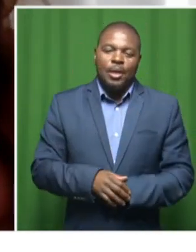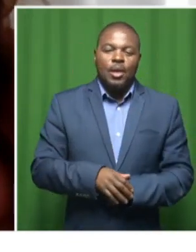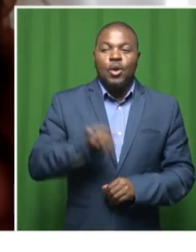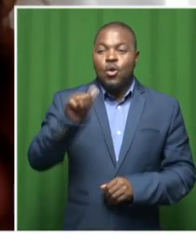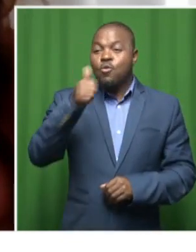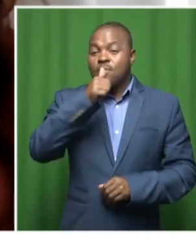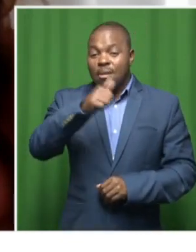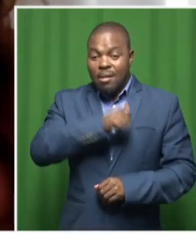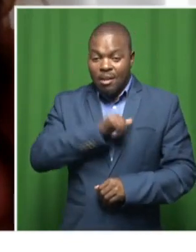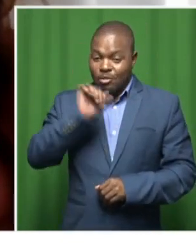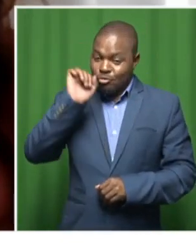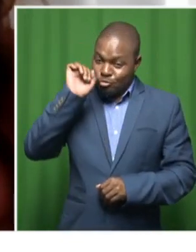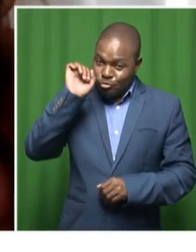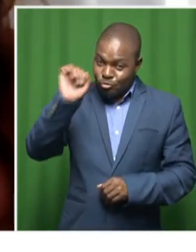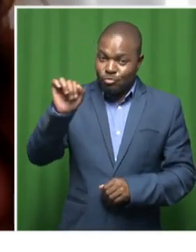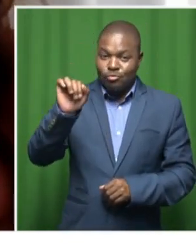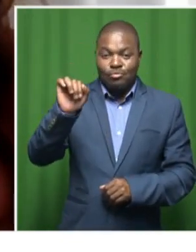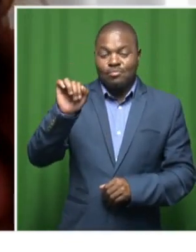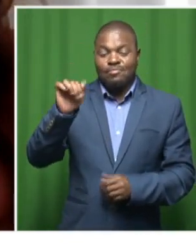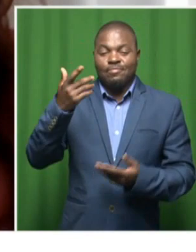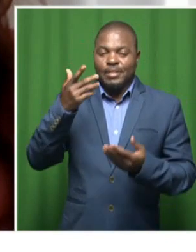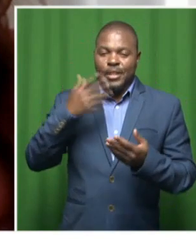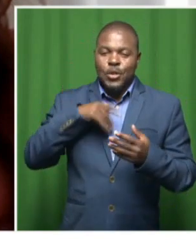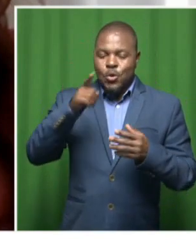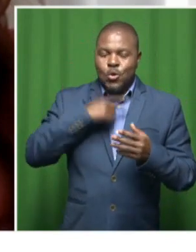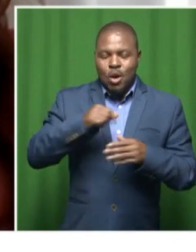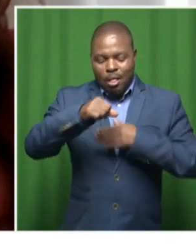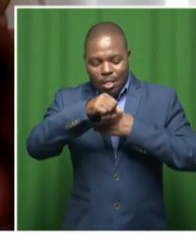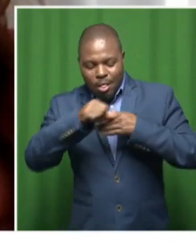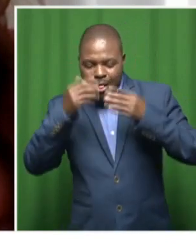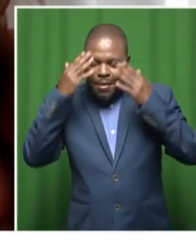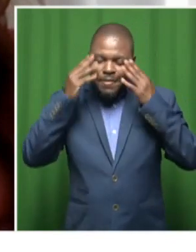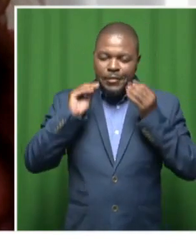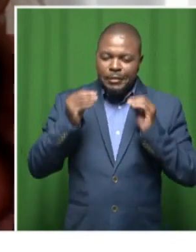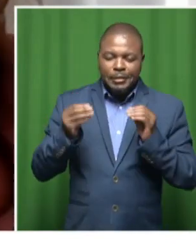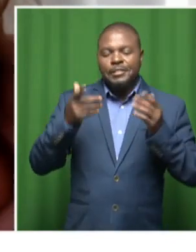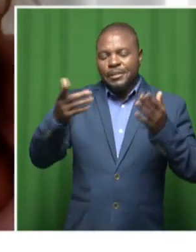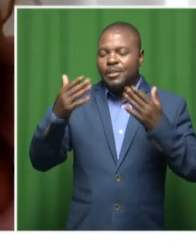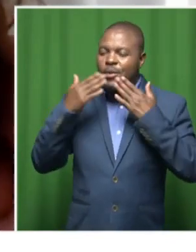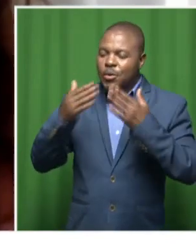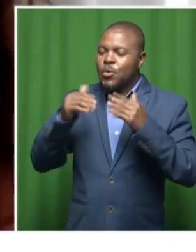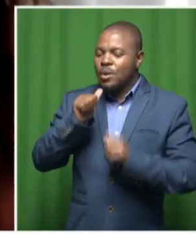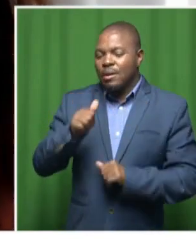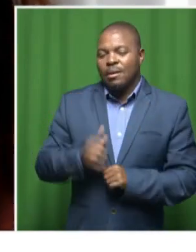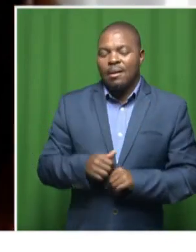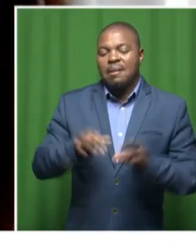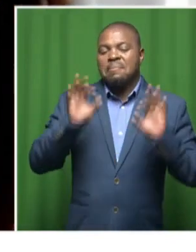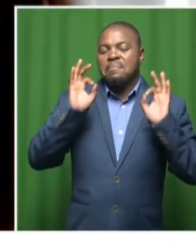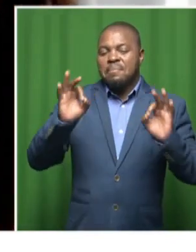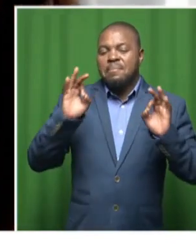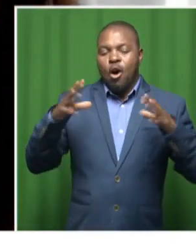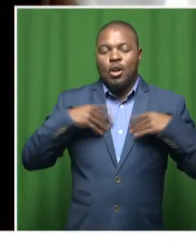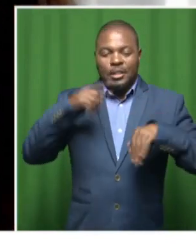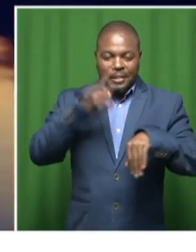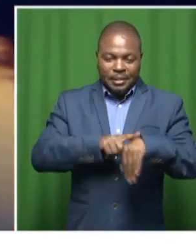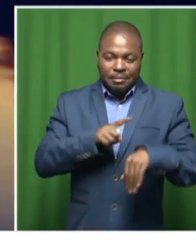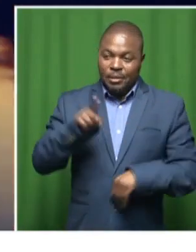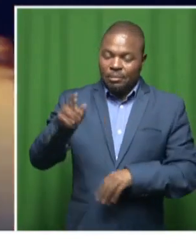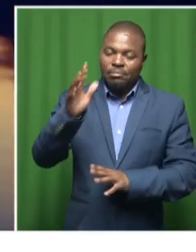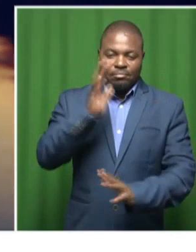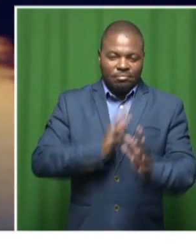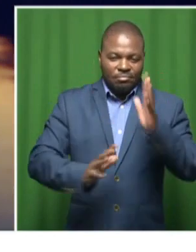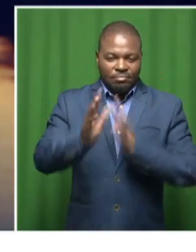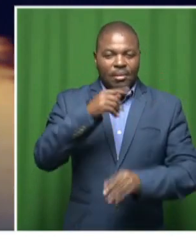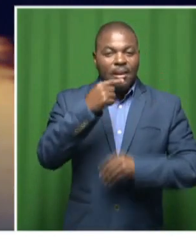luck with your, cosmetic surgeries that are coming up, and have a fantastic festive season. She was talking to